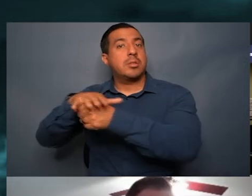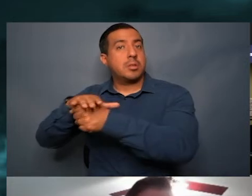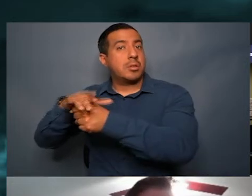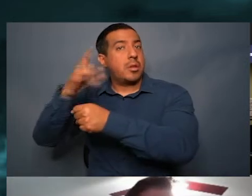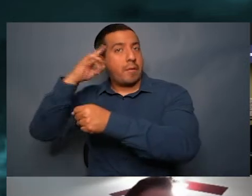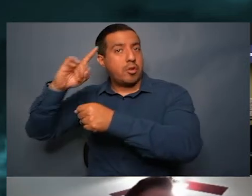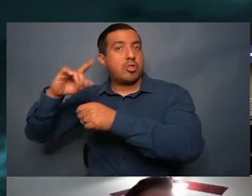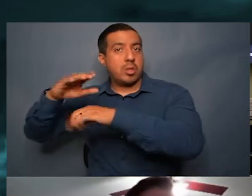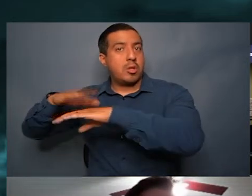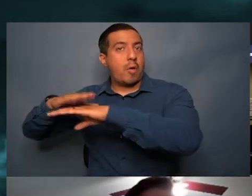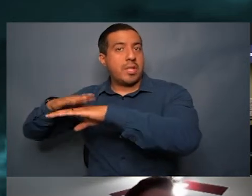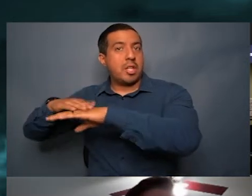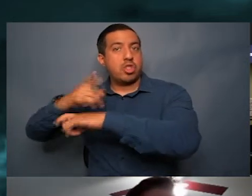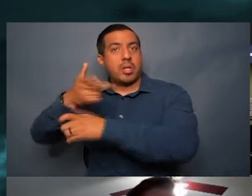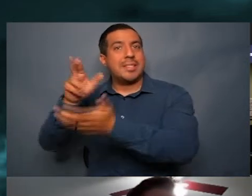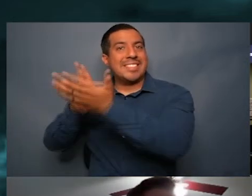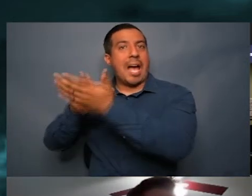systems,